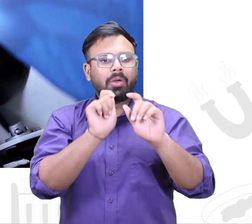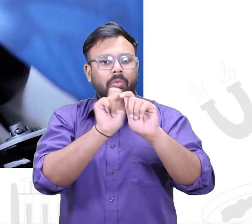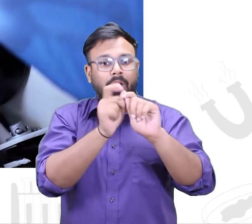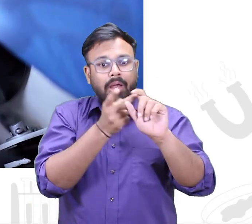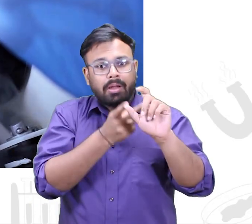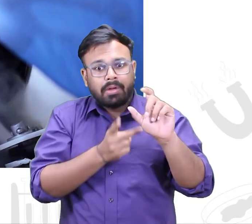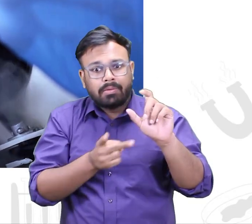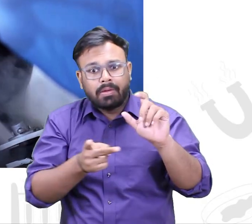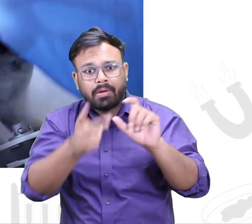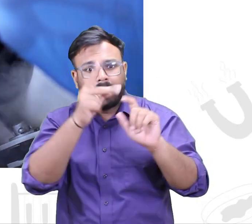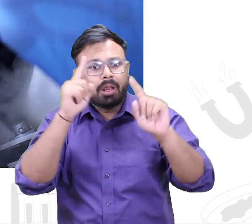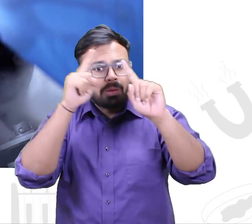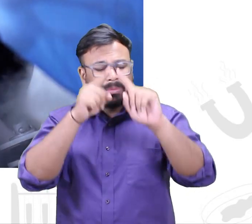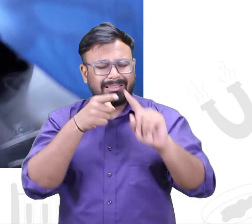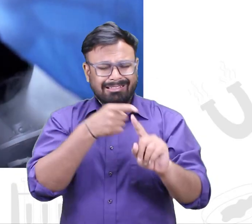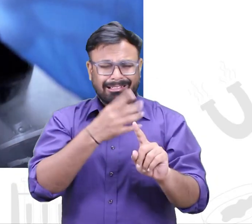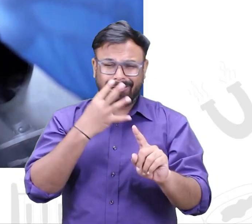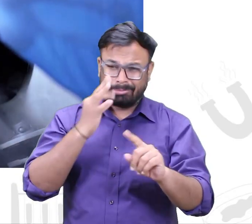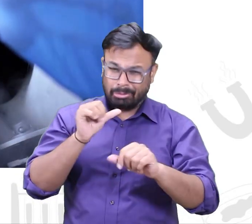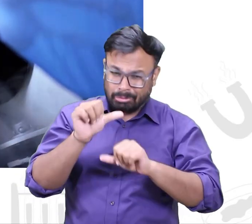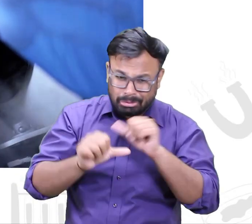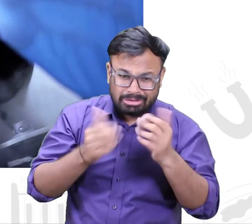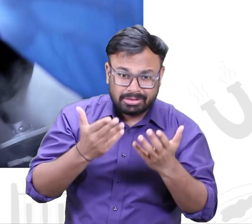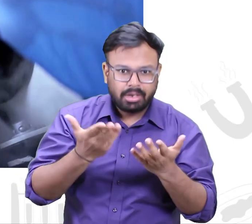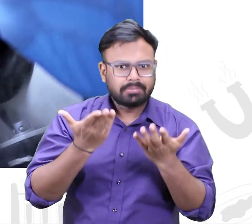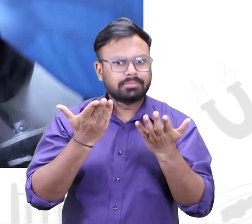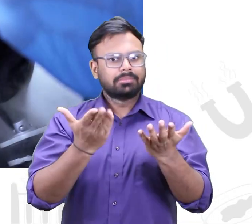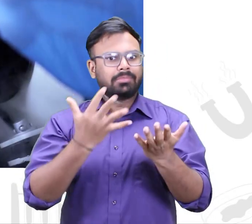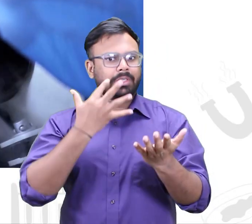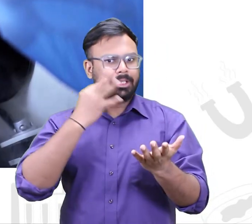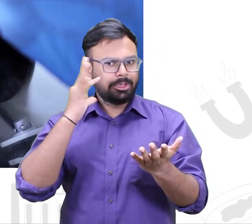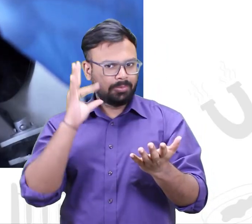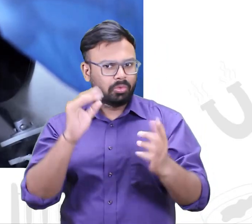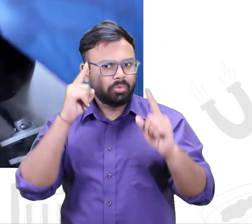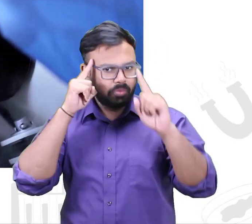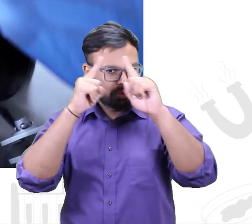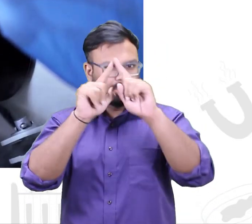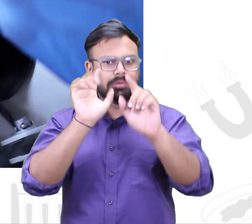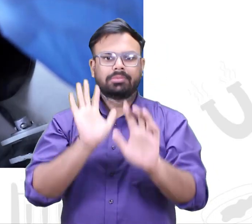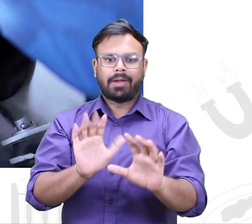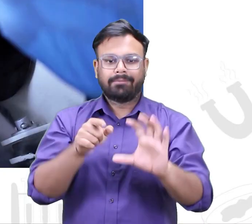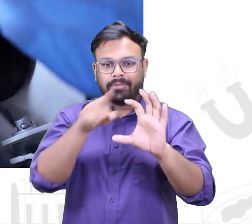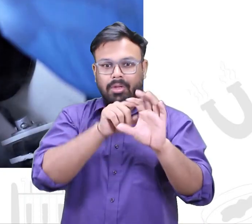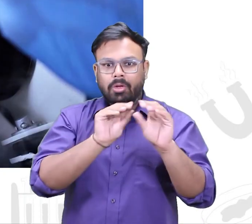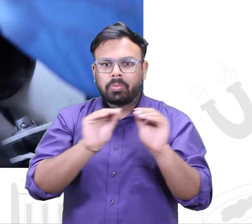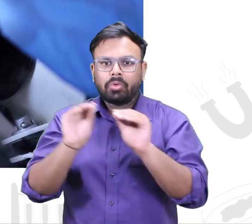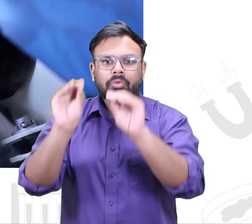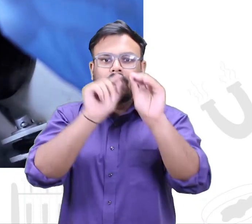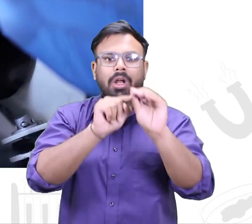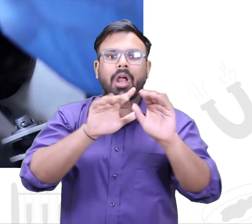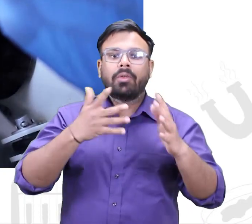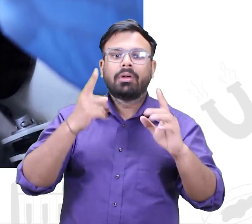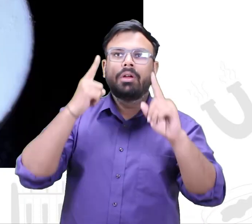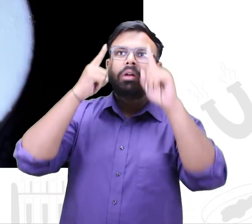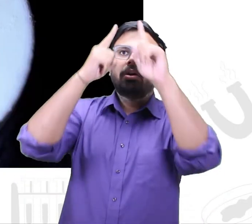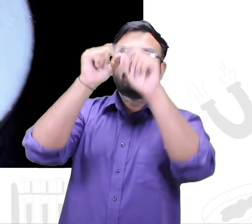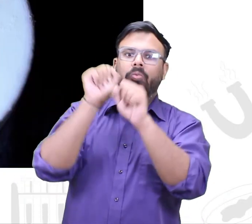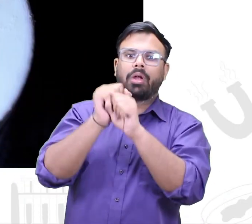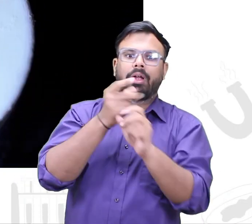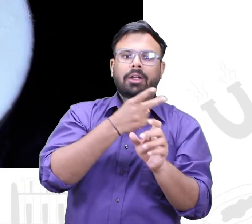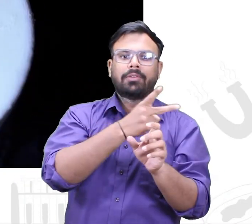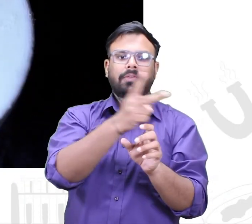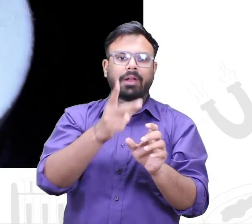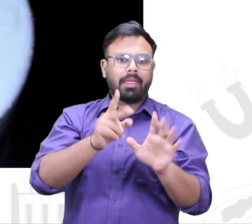important to understand these processes? It's critical because they are the underlying force that is necessary for cells for doing their